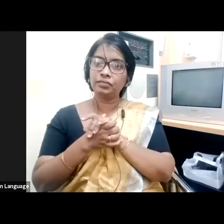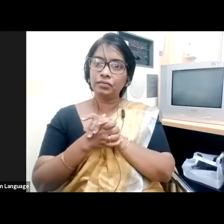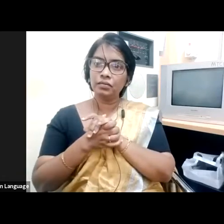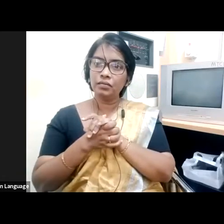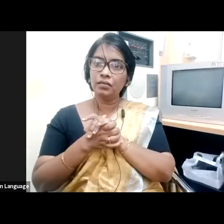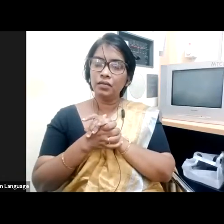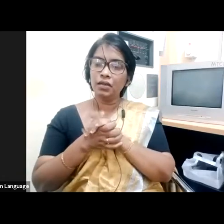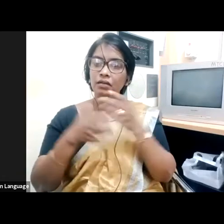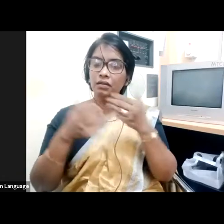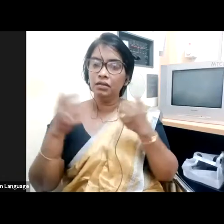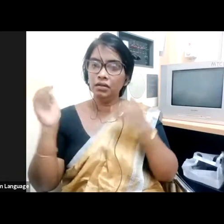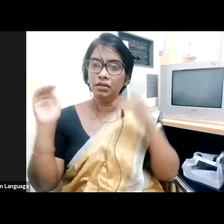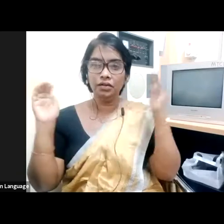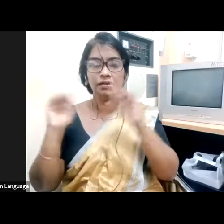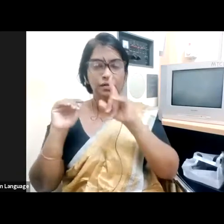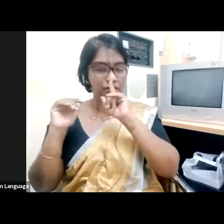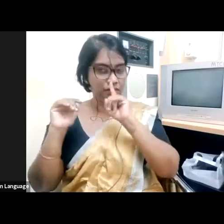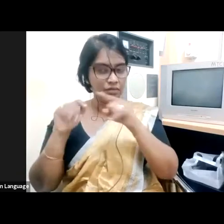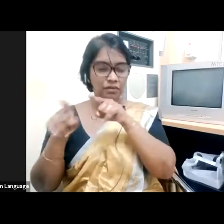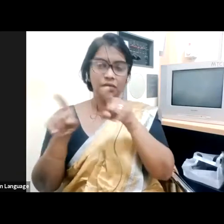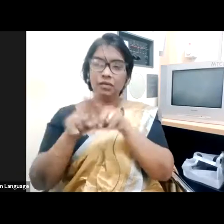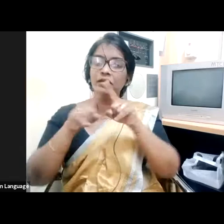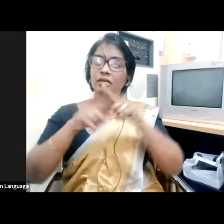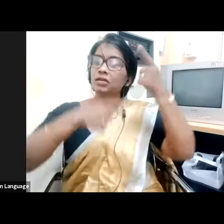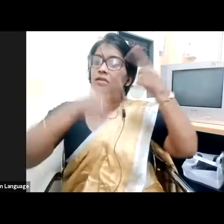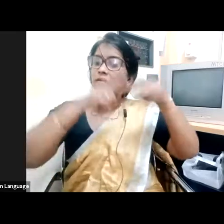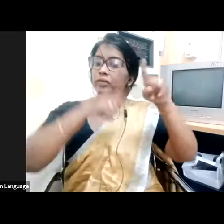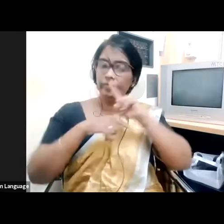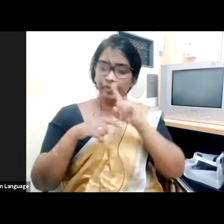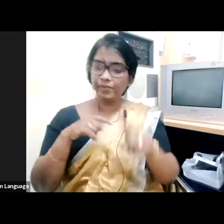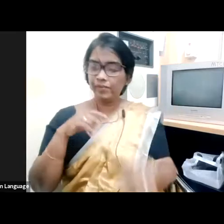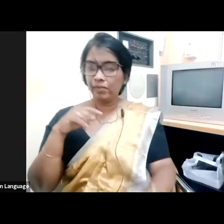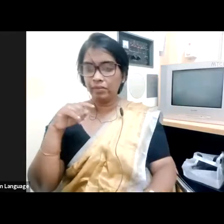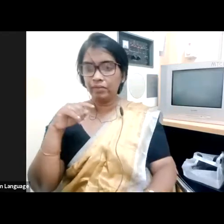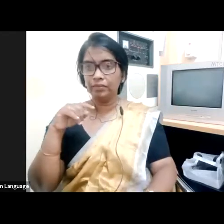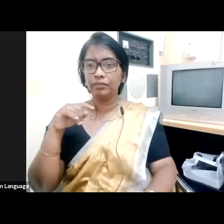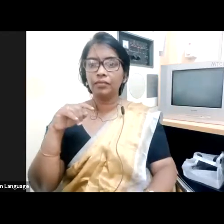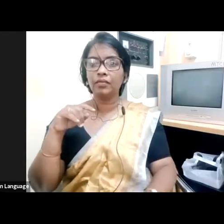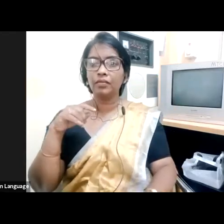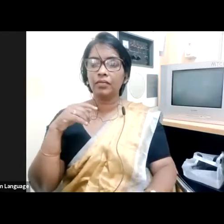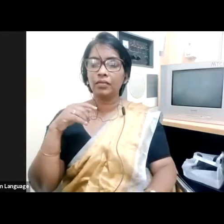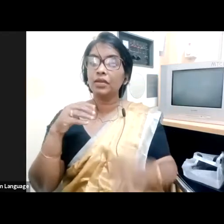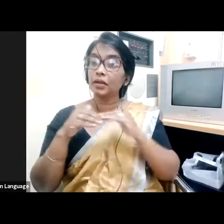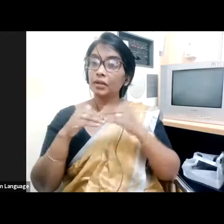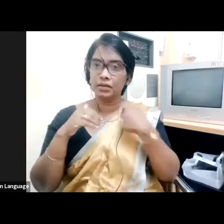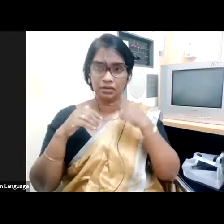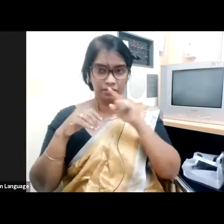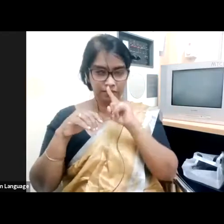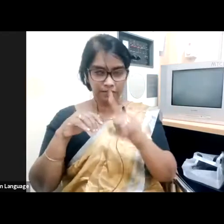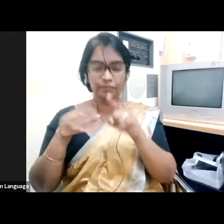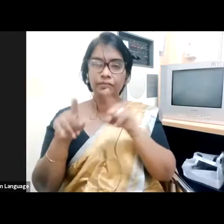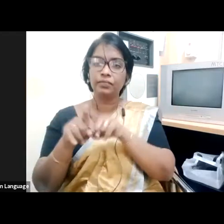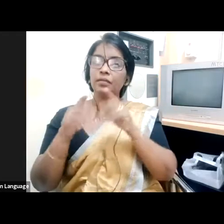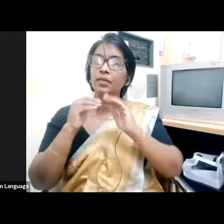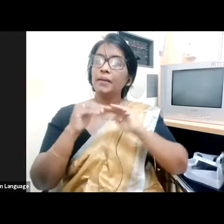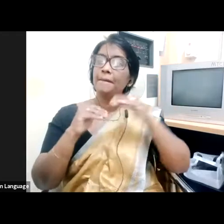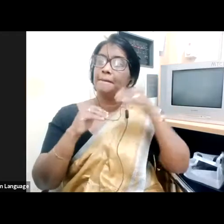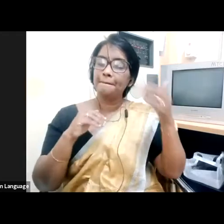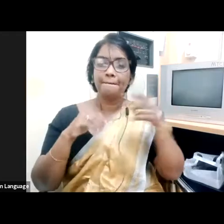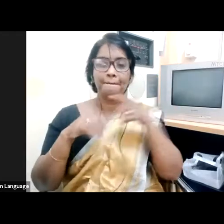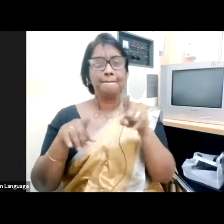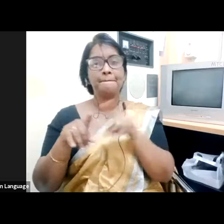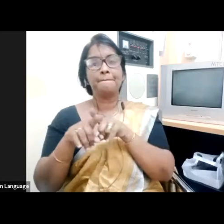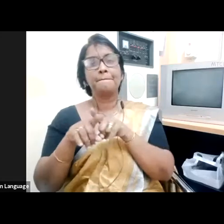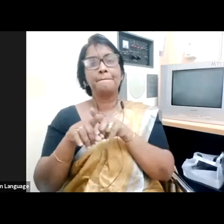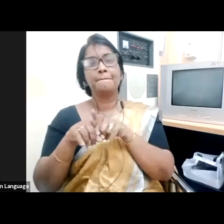Q&A, following which I'll come back to you again for a round of closing interventions. Participants online, you may start sending in